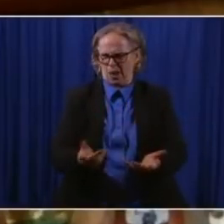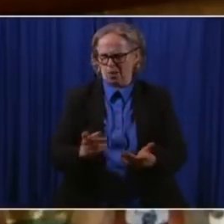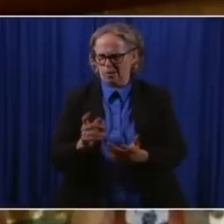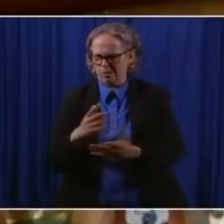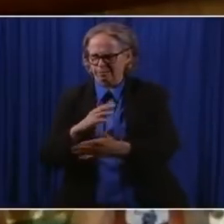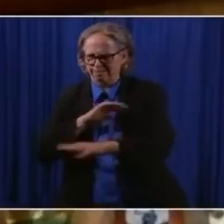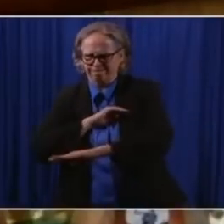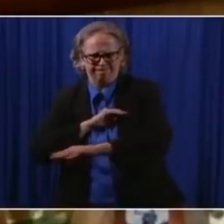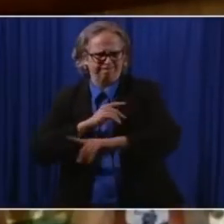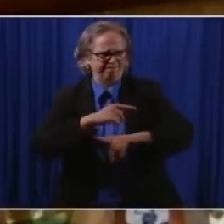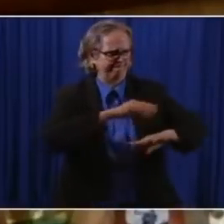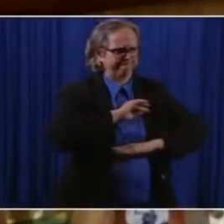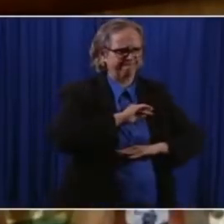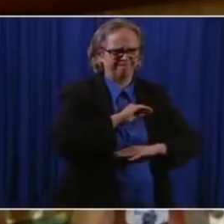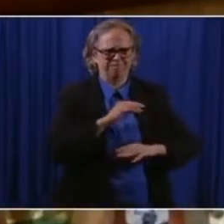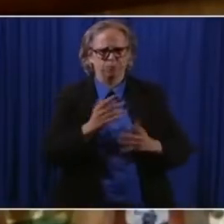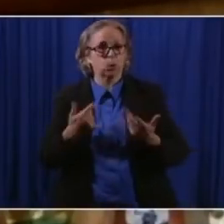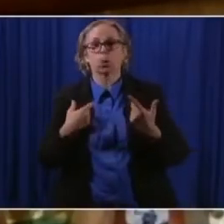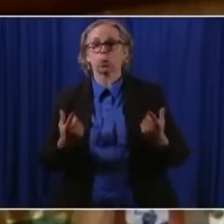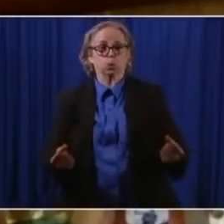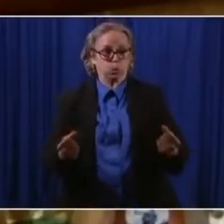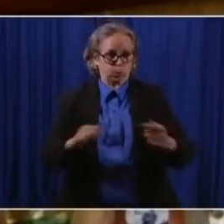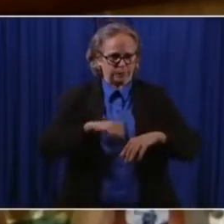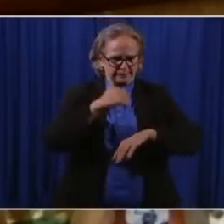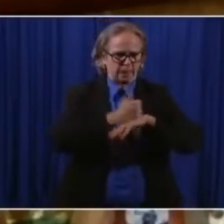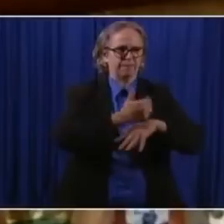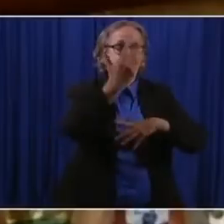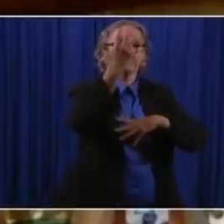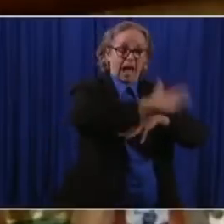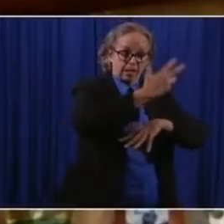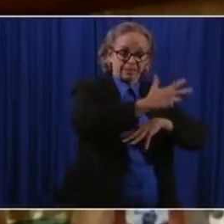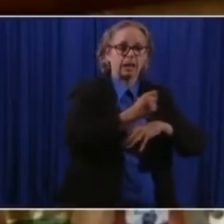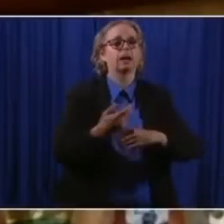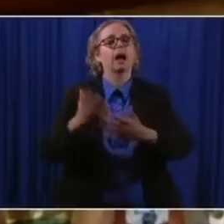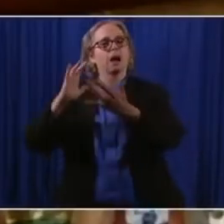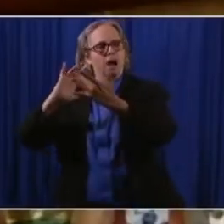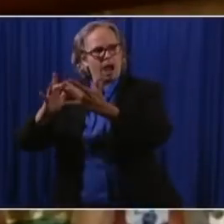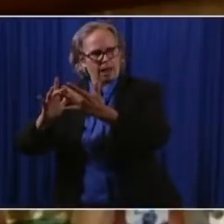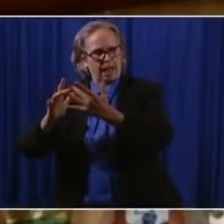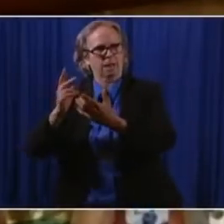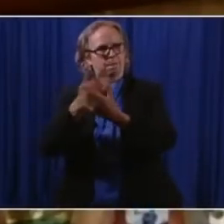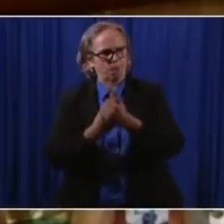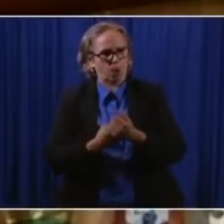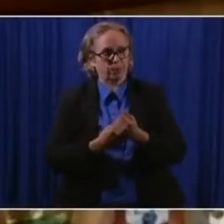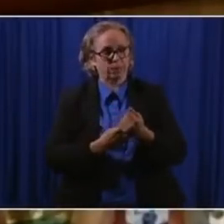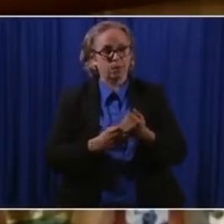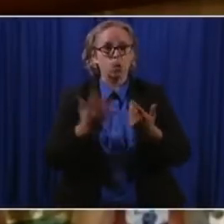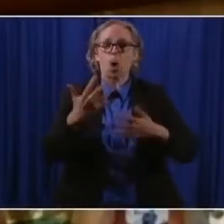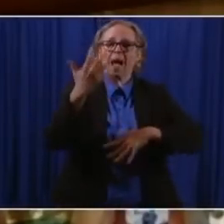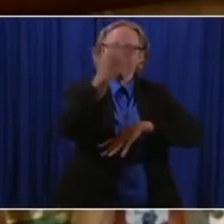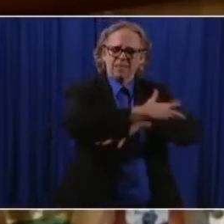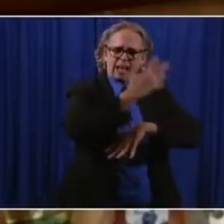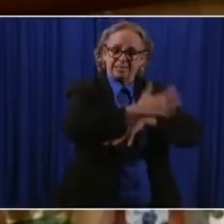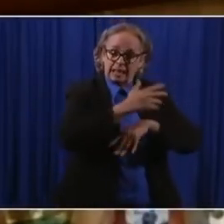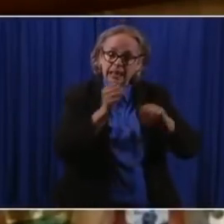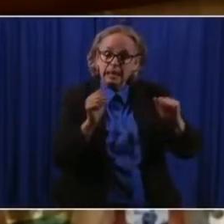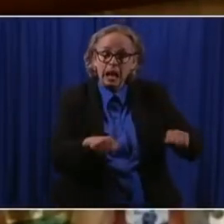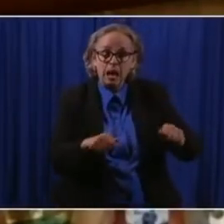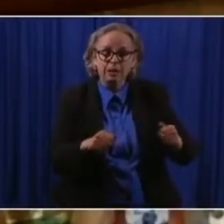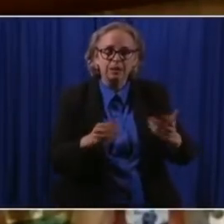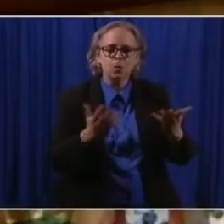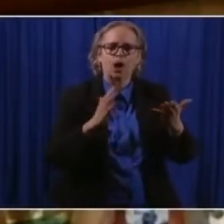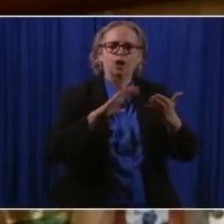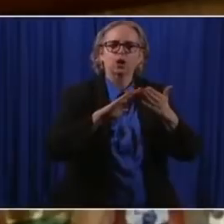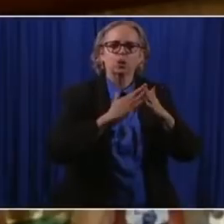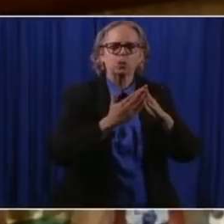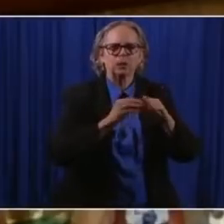5 days a week, I think in my mind, that's only because of our low community spread that we've had in Washington County. We've been a